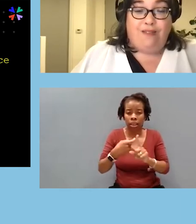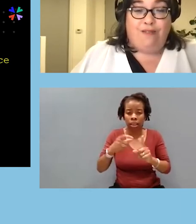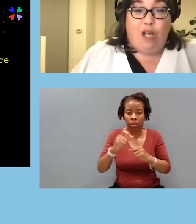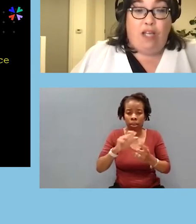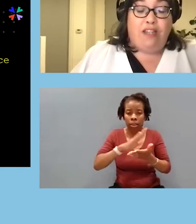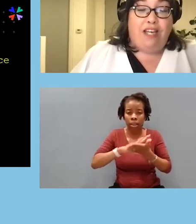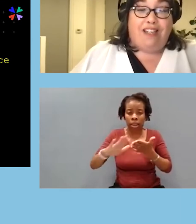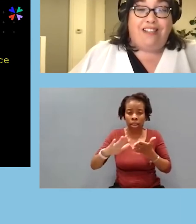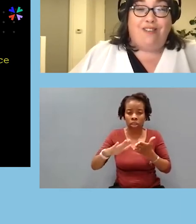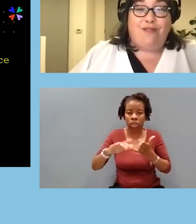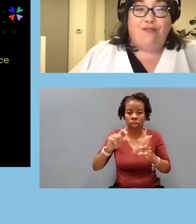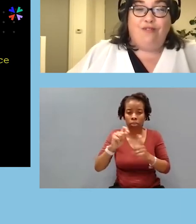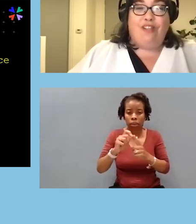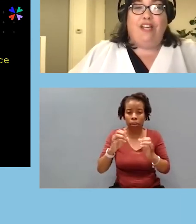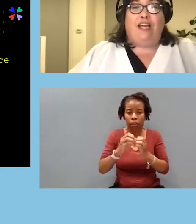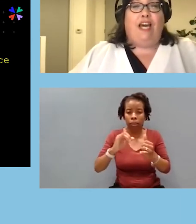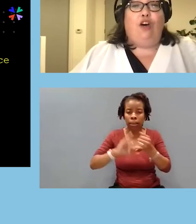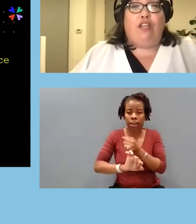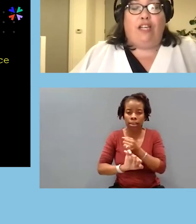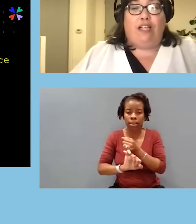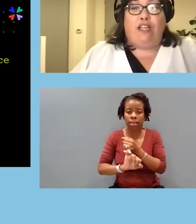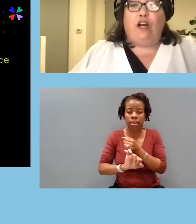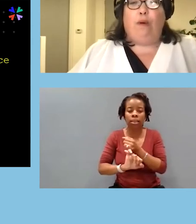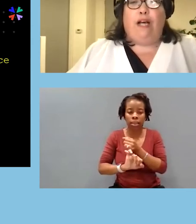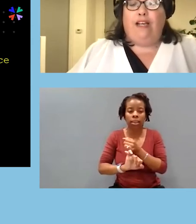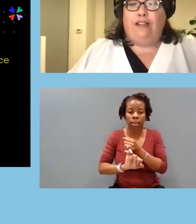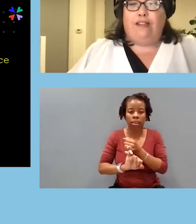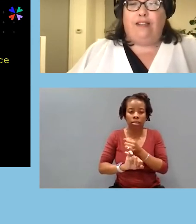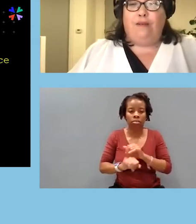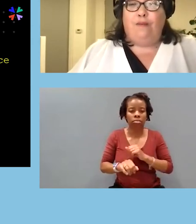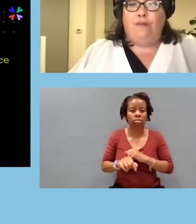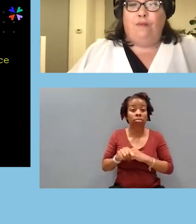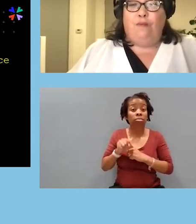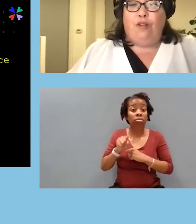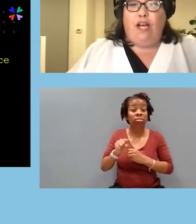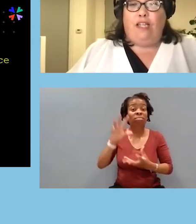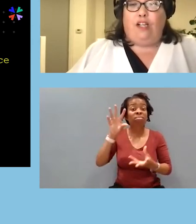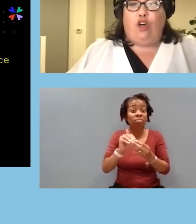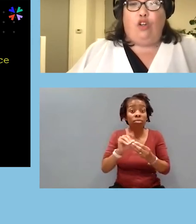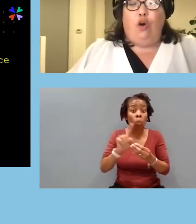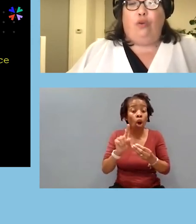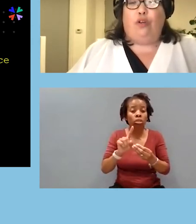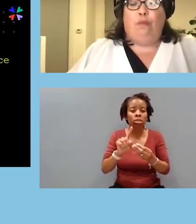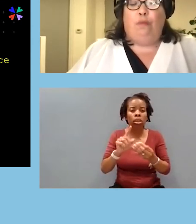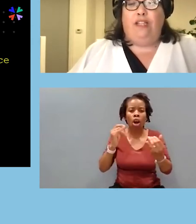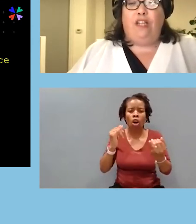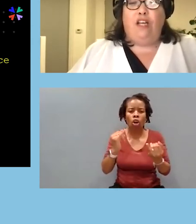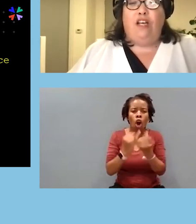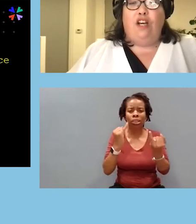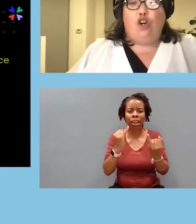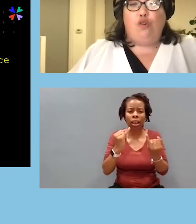KPHR-PBS. And this, chaotic and compliant. And it could also